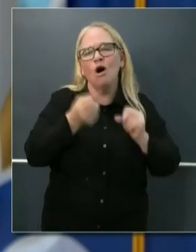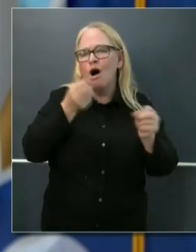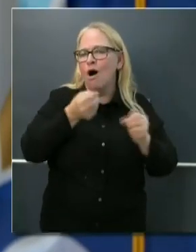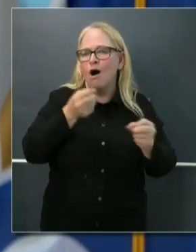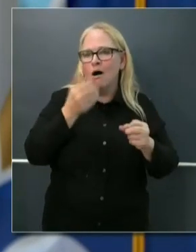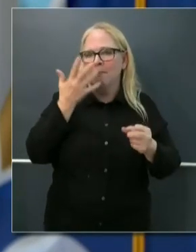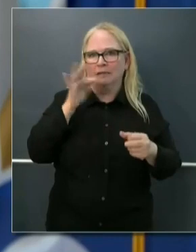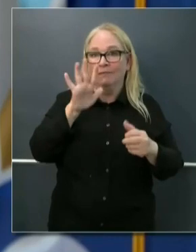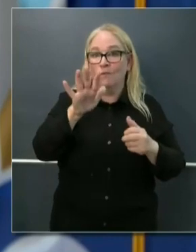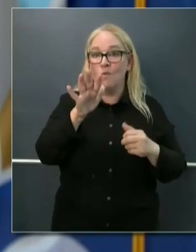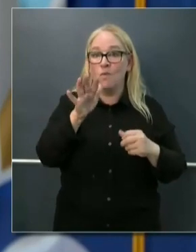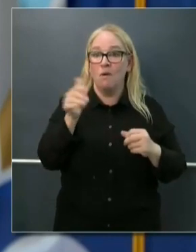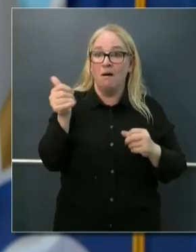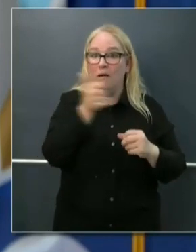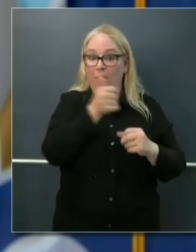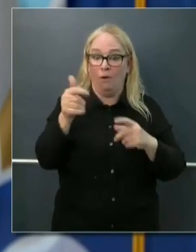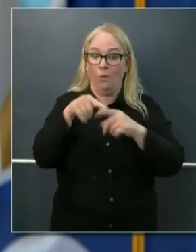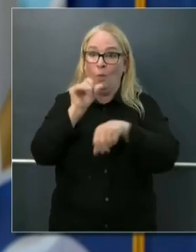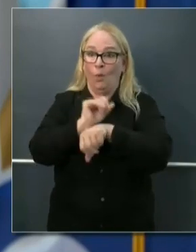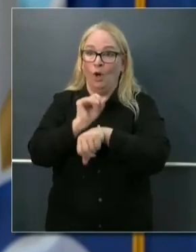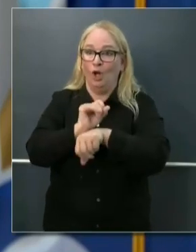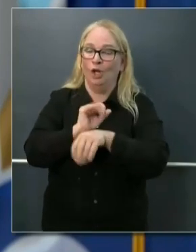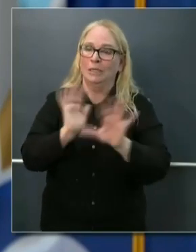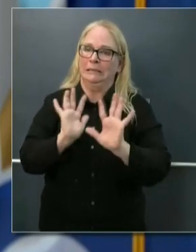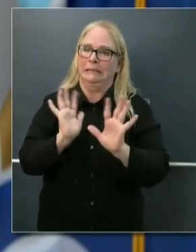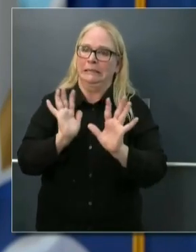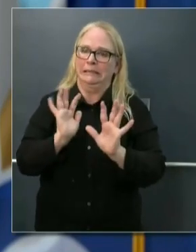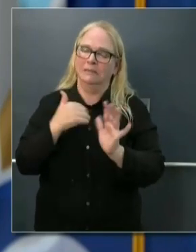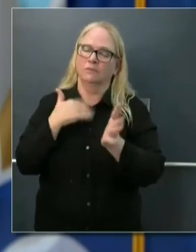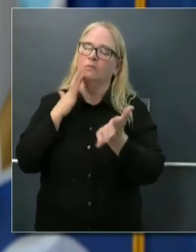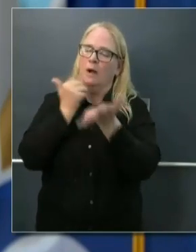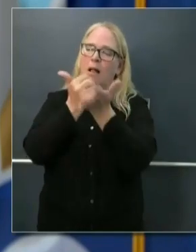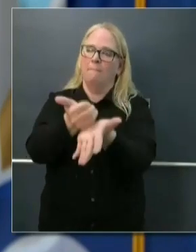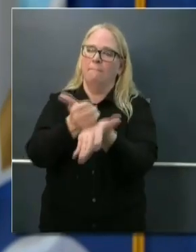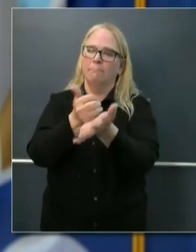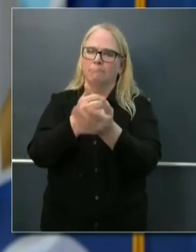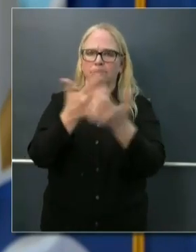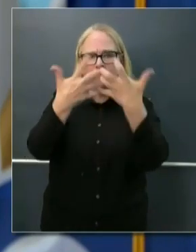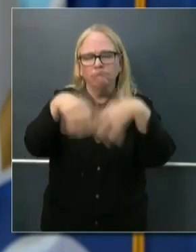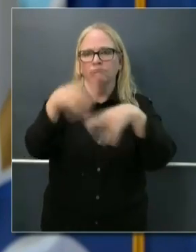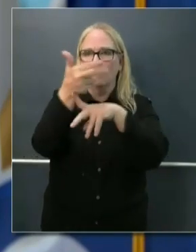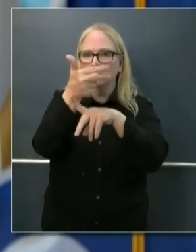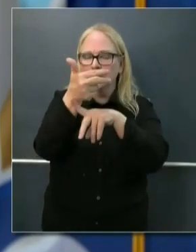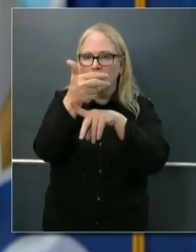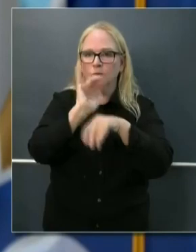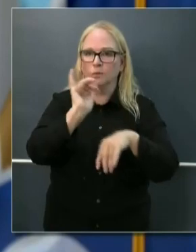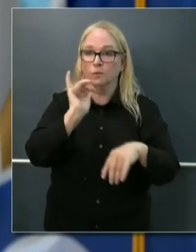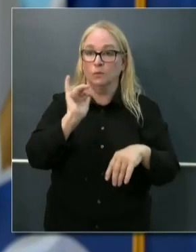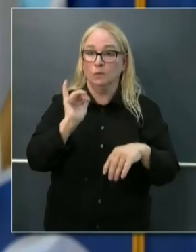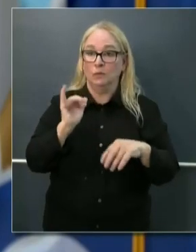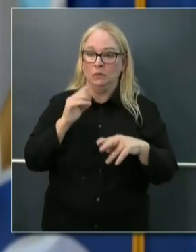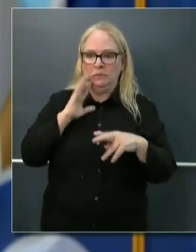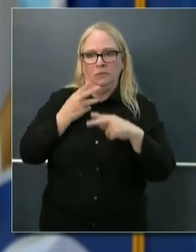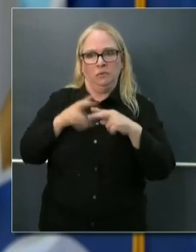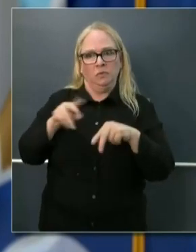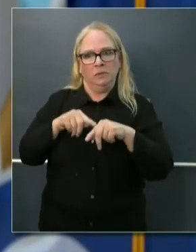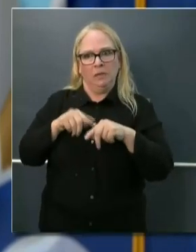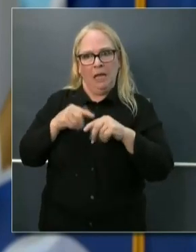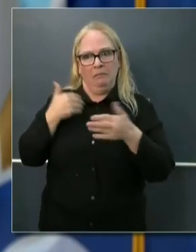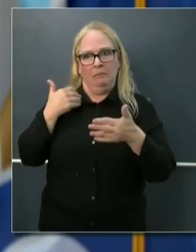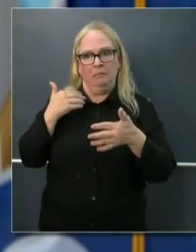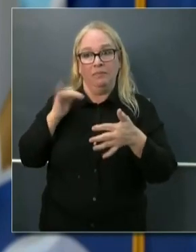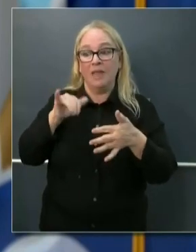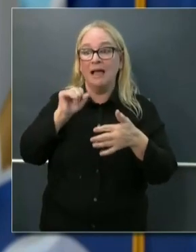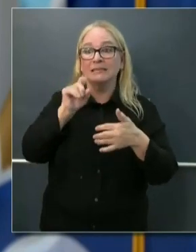The folks that truly are on the front lines, we wanted to help them. Just remarkably, in a very short period of time, the state has